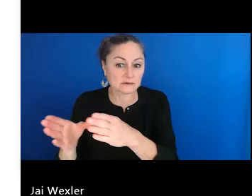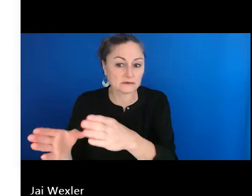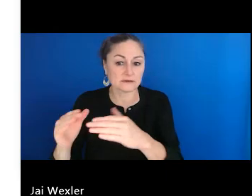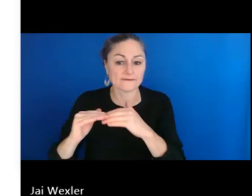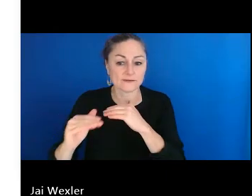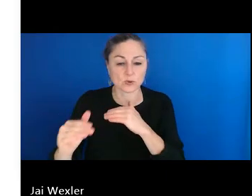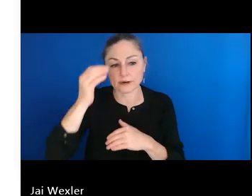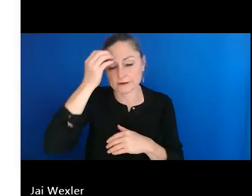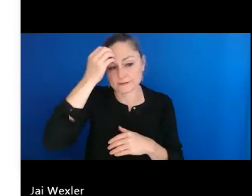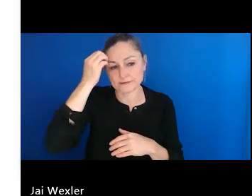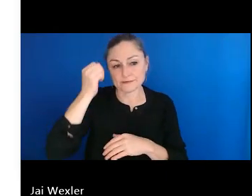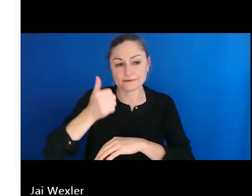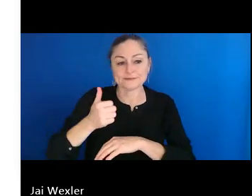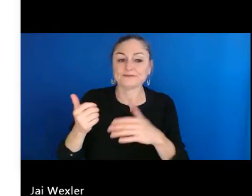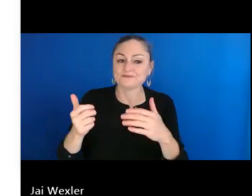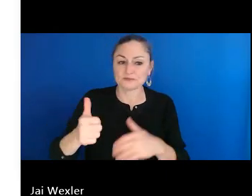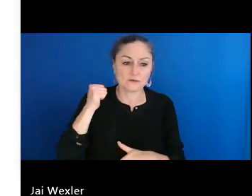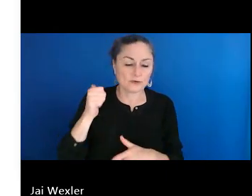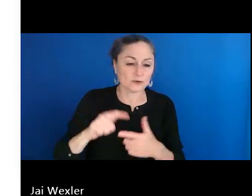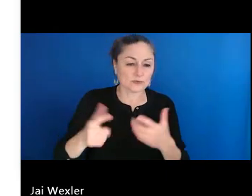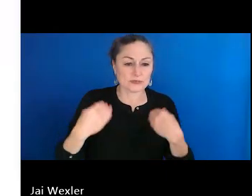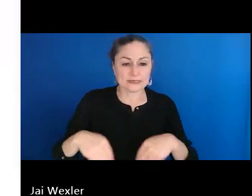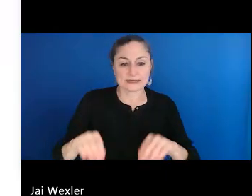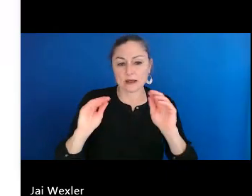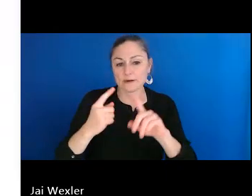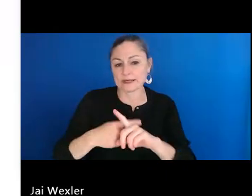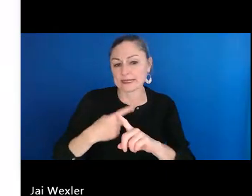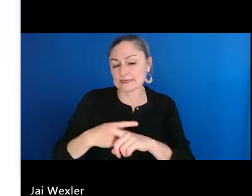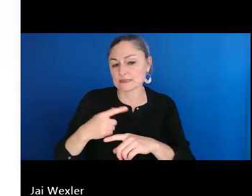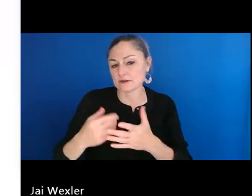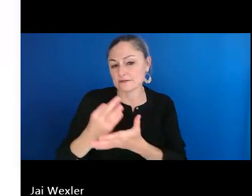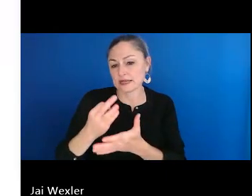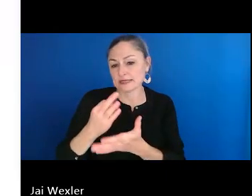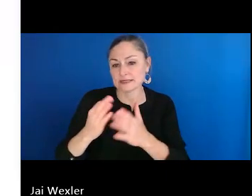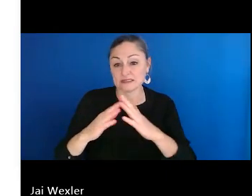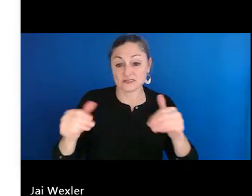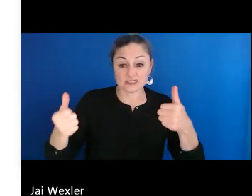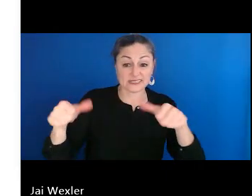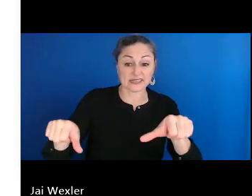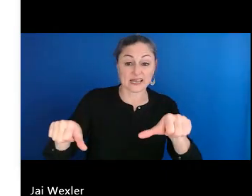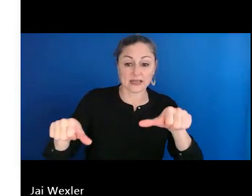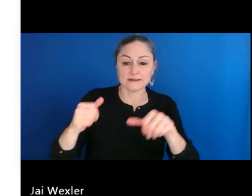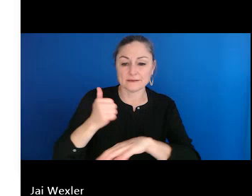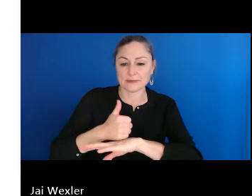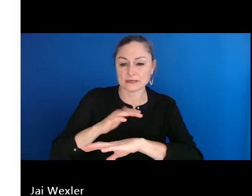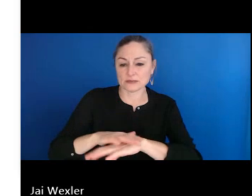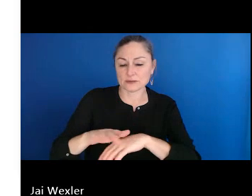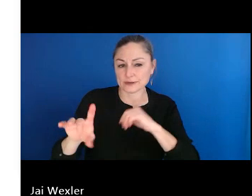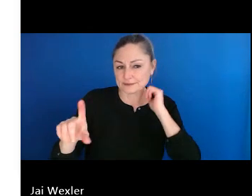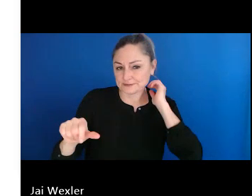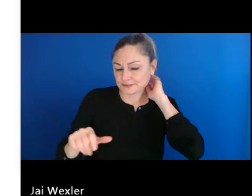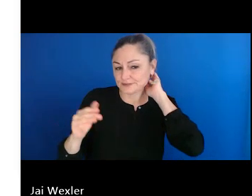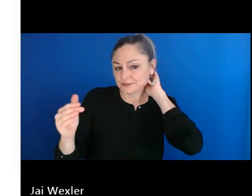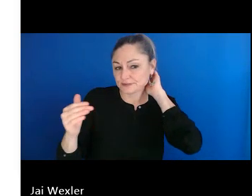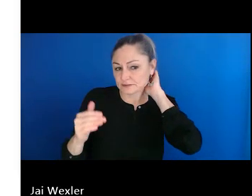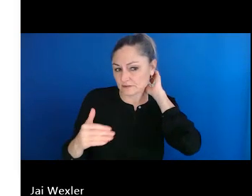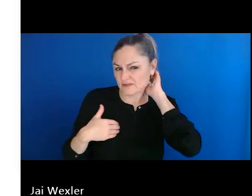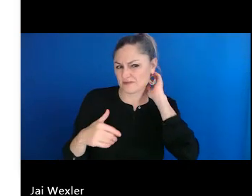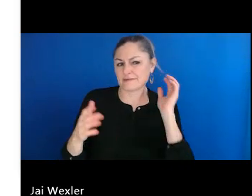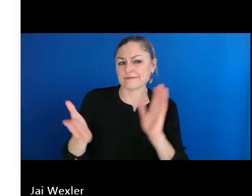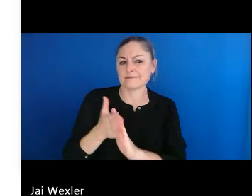class, refusing to sell, lease, or finance housing, simply denying them housing, conducting an unfair appraisal